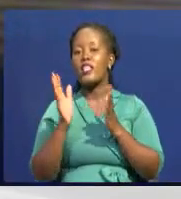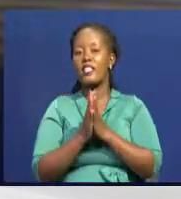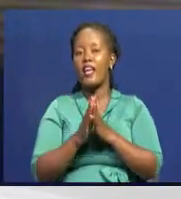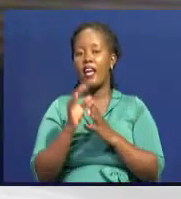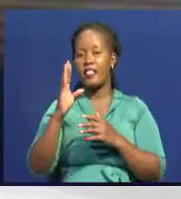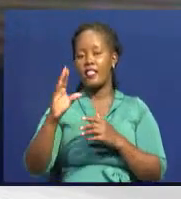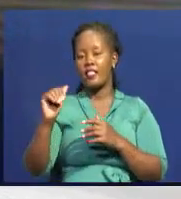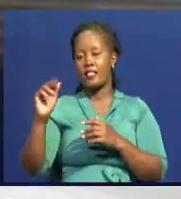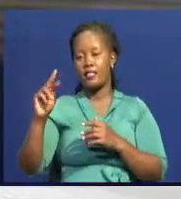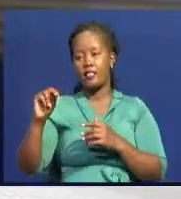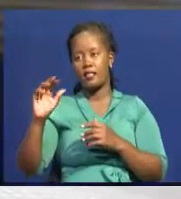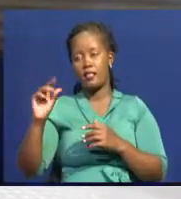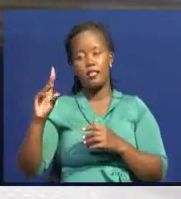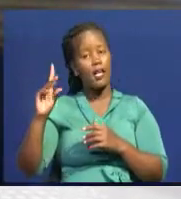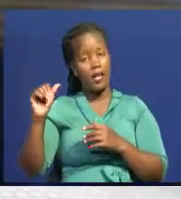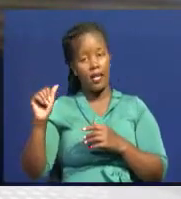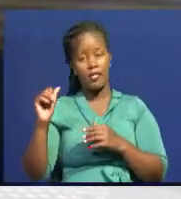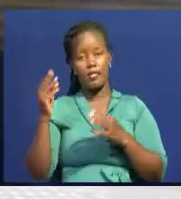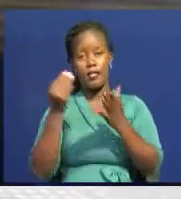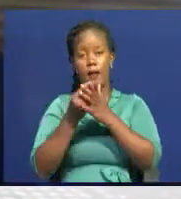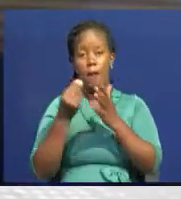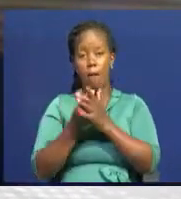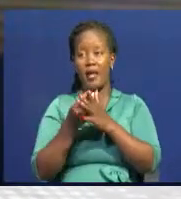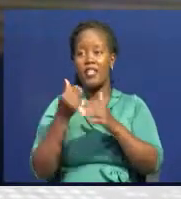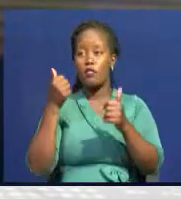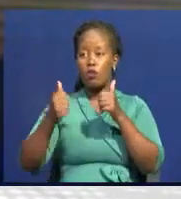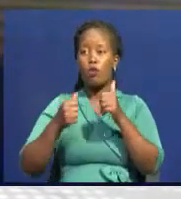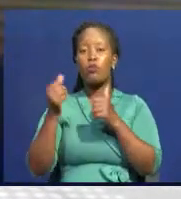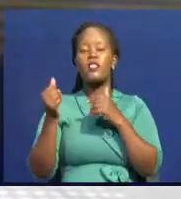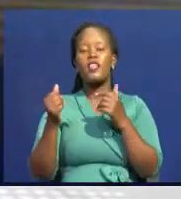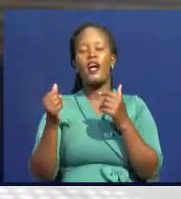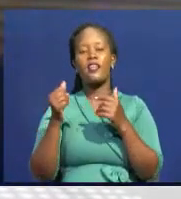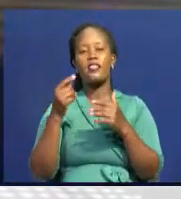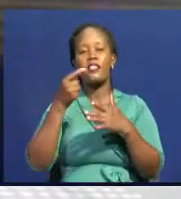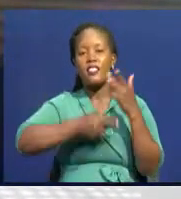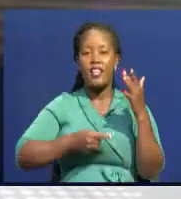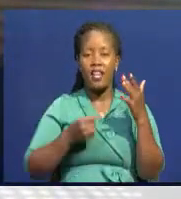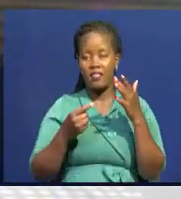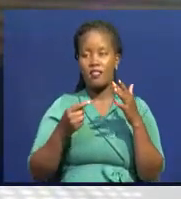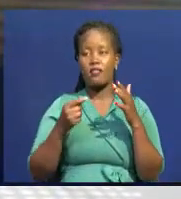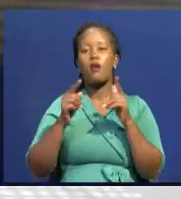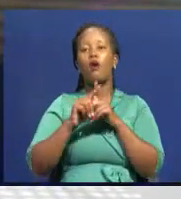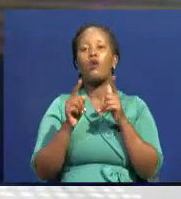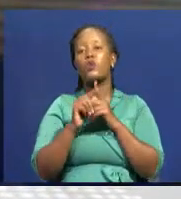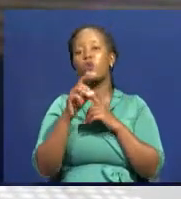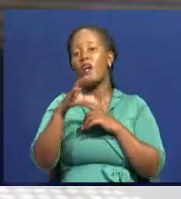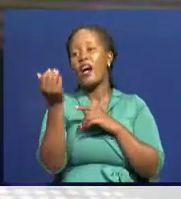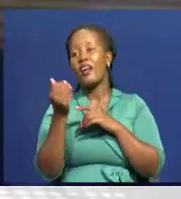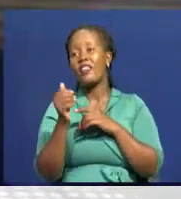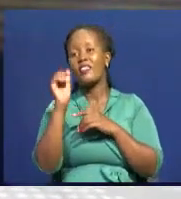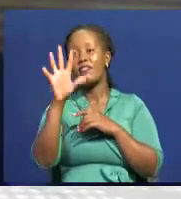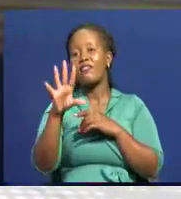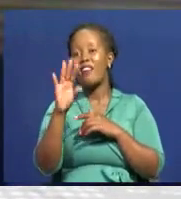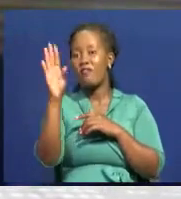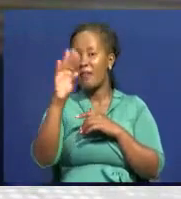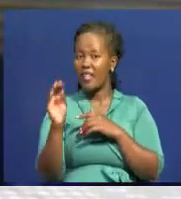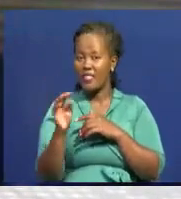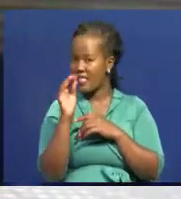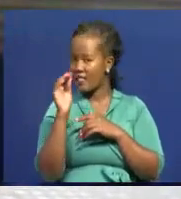you that the amount of money that comes from the US is not even 5% of the potential.